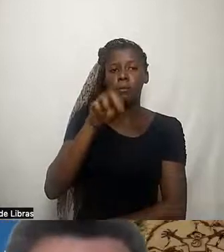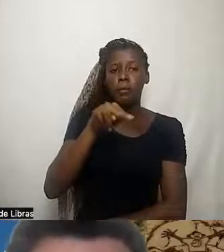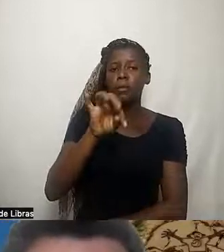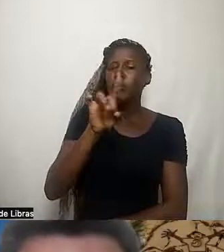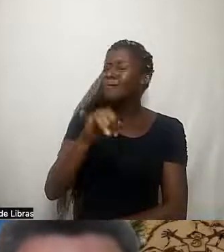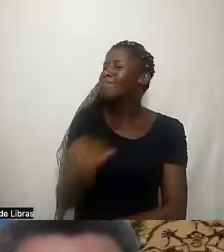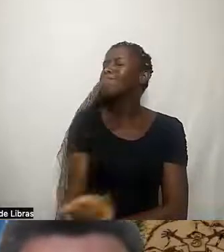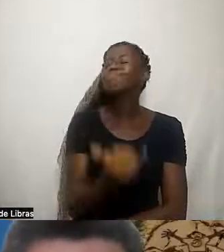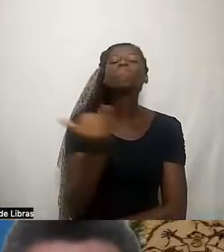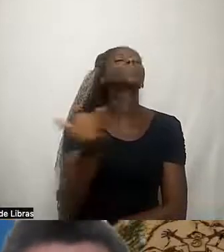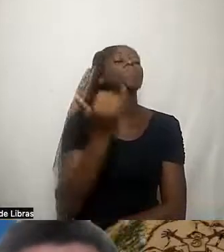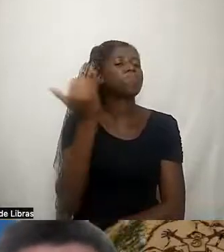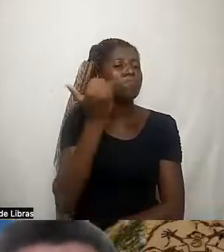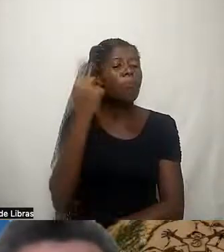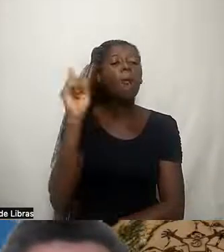which is very important